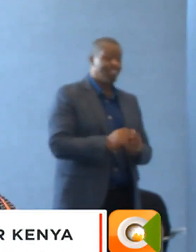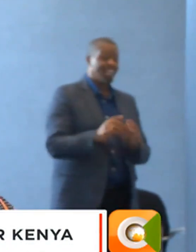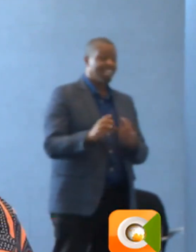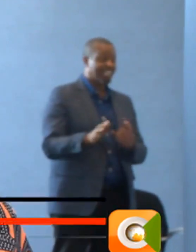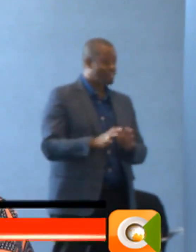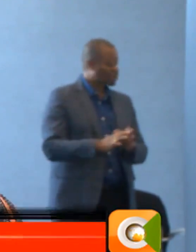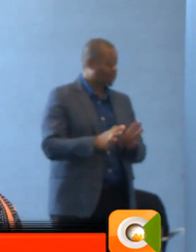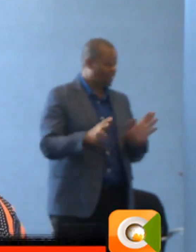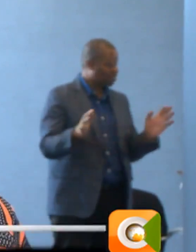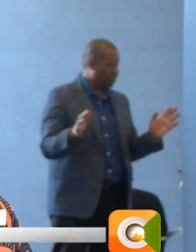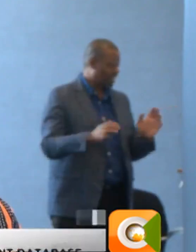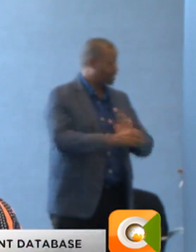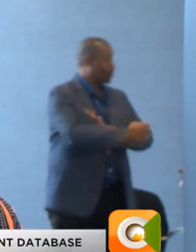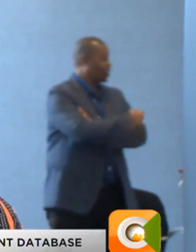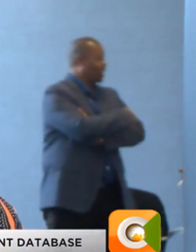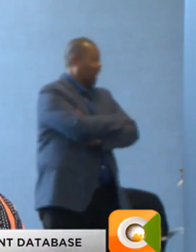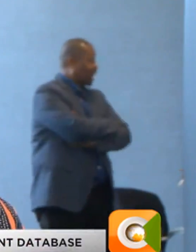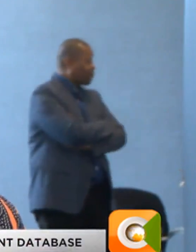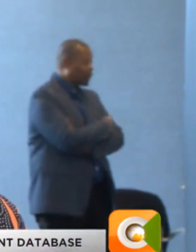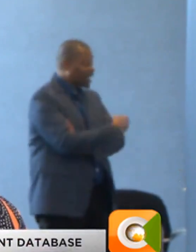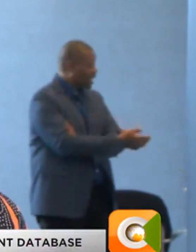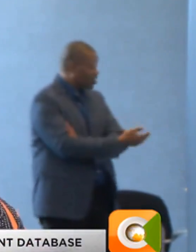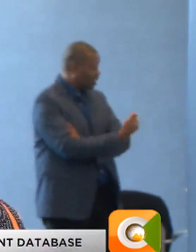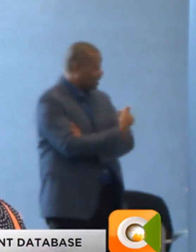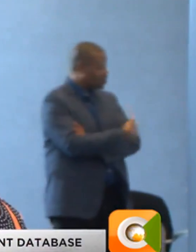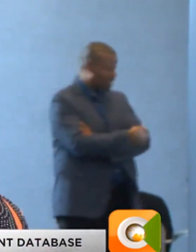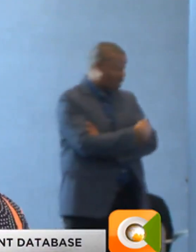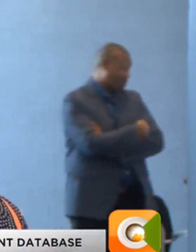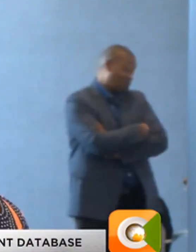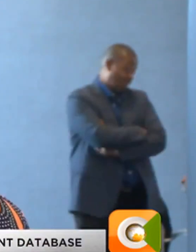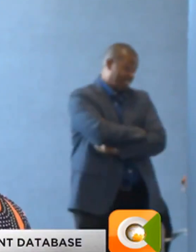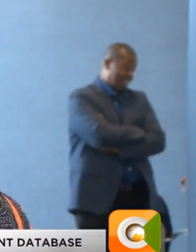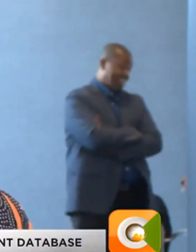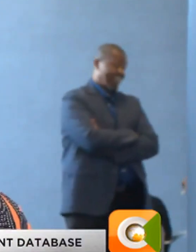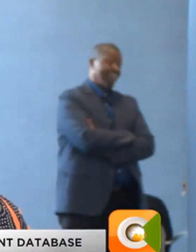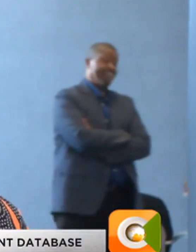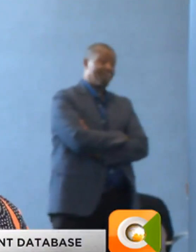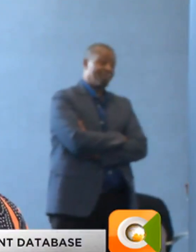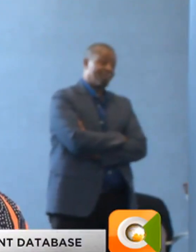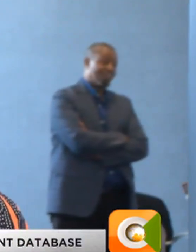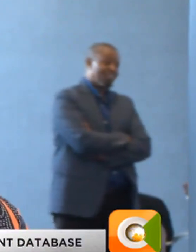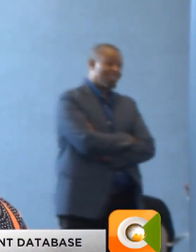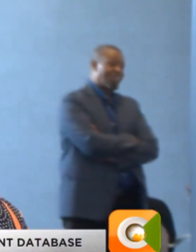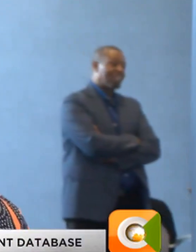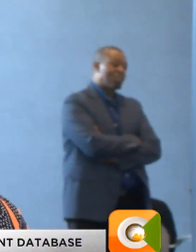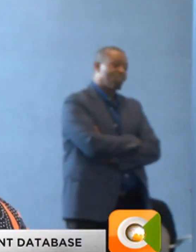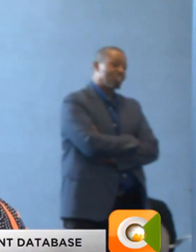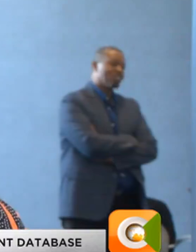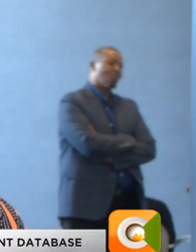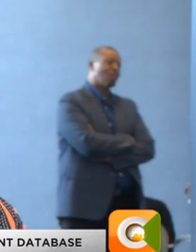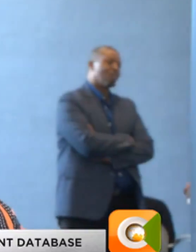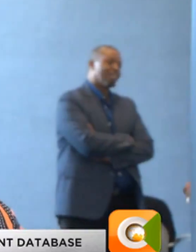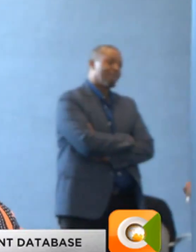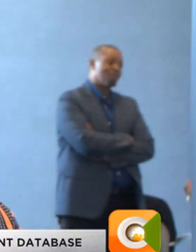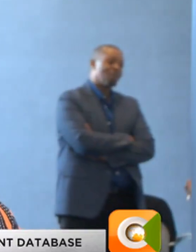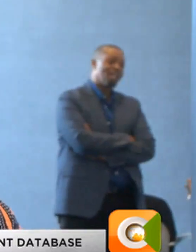the opportunity is in us getting high growth firms that are generating formal quality jobs